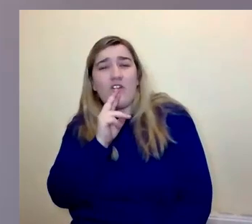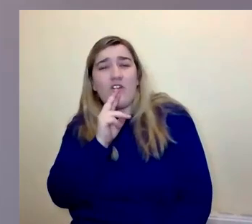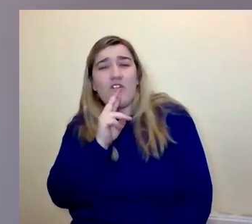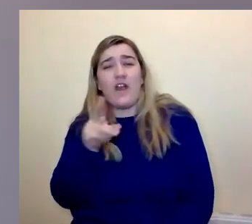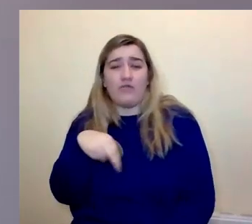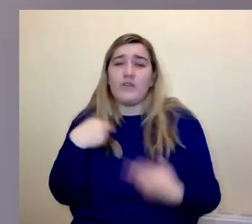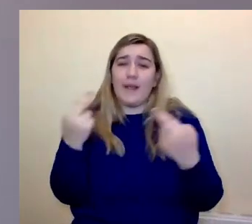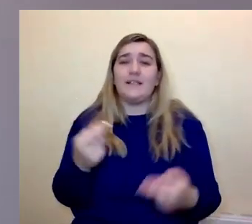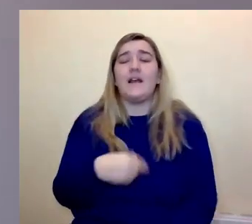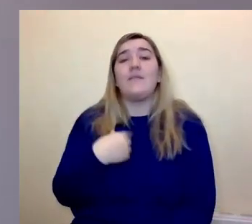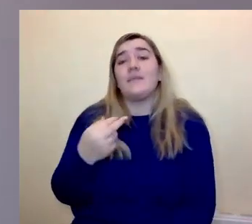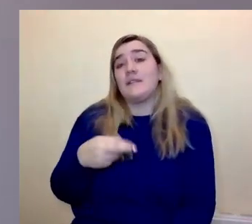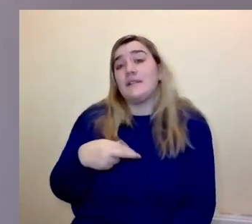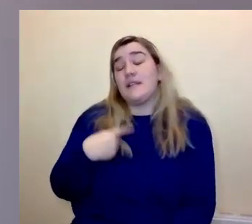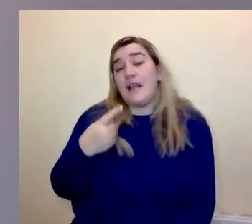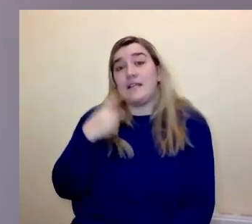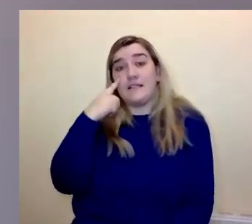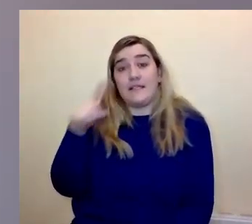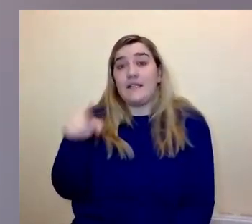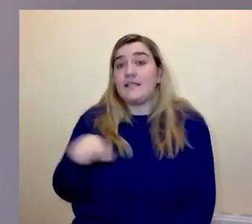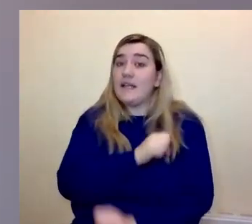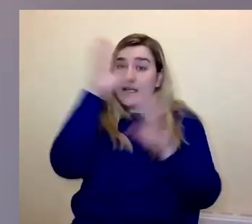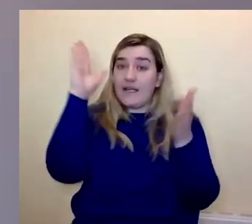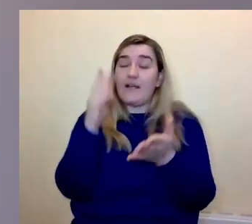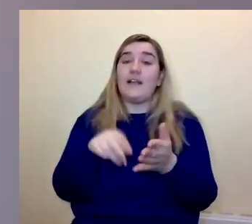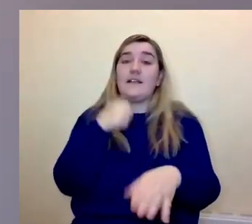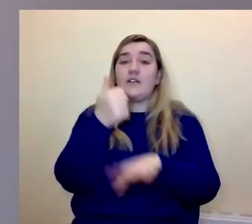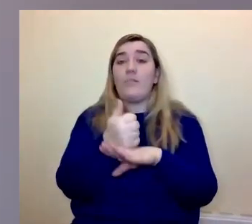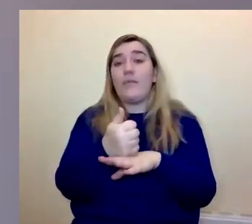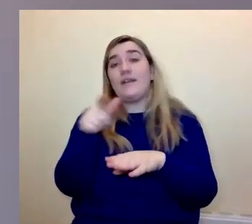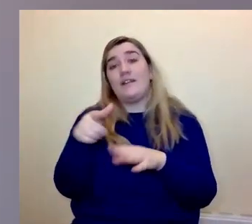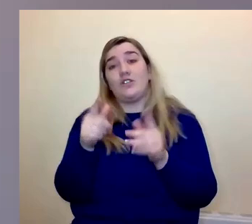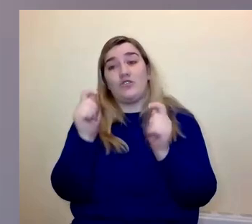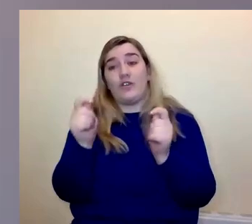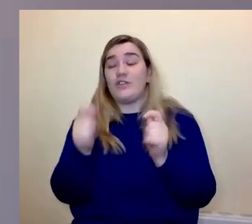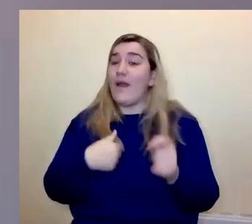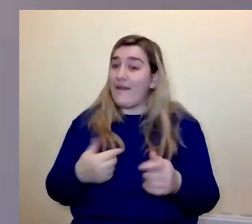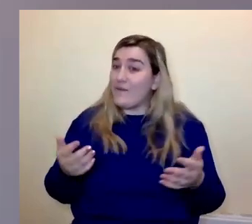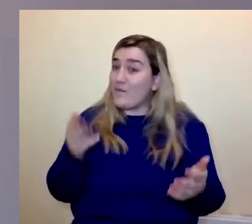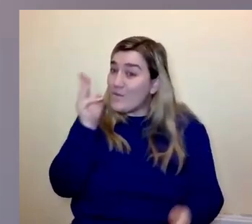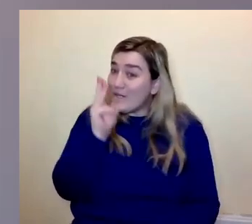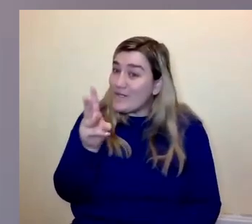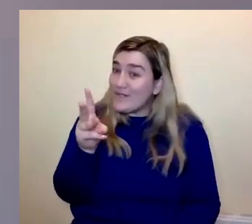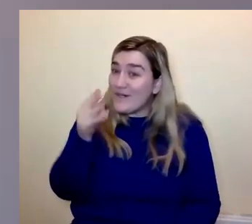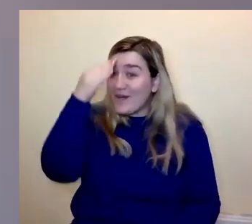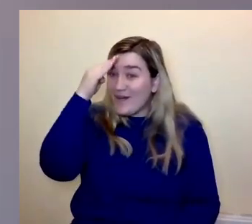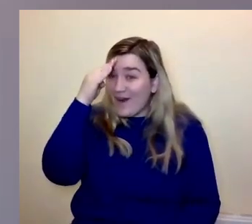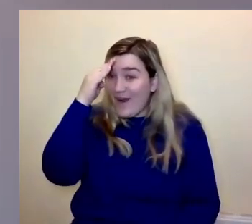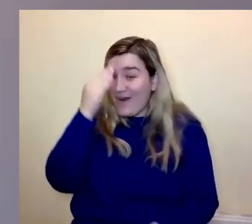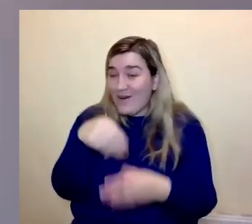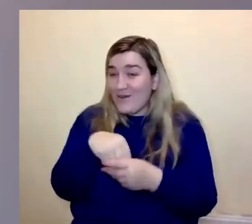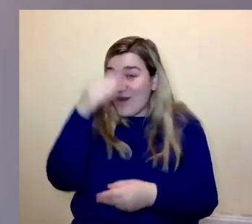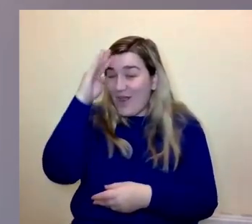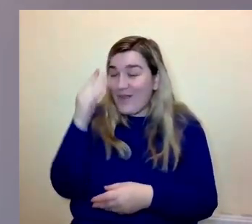I'm delighted to see these principles clearly outlined in the training. So I formally wish Inclusion Ireland the very best in promoting these materials